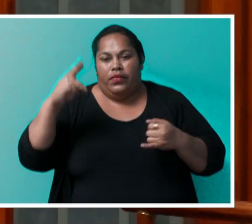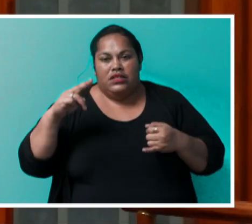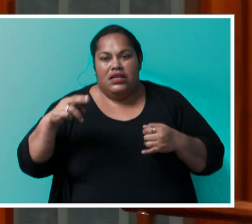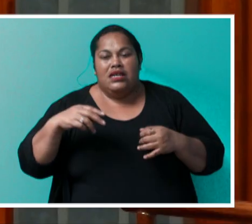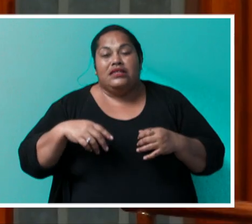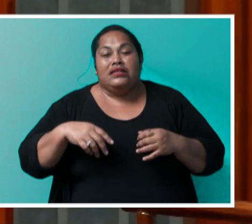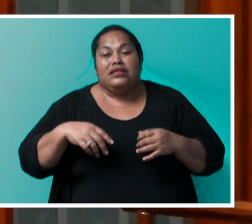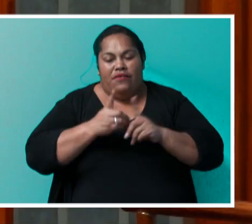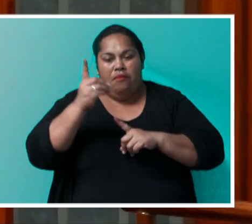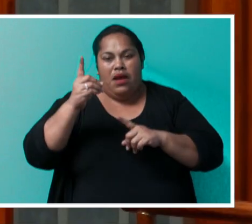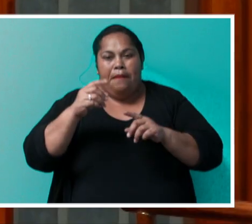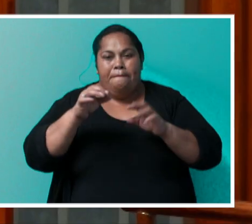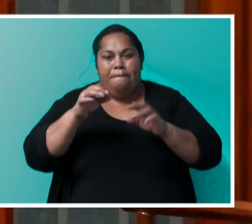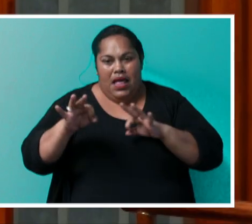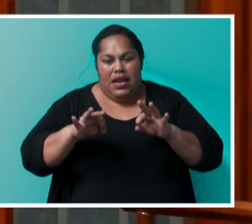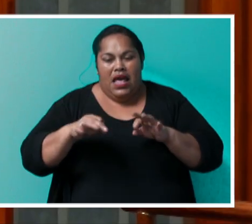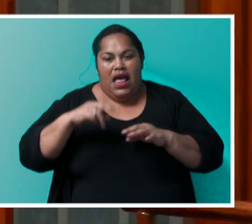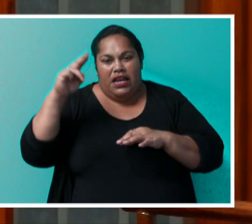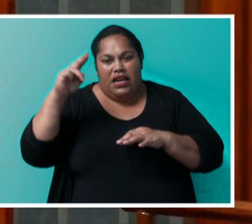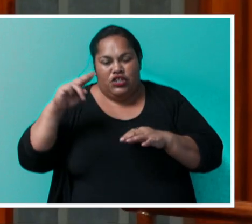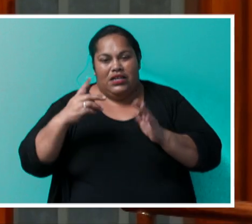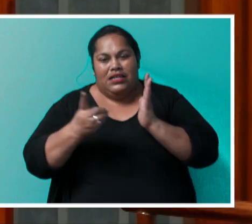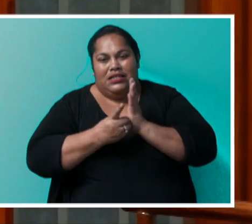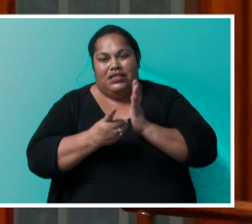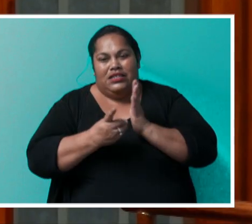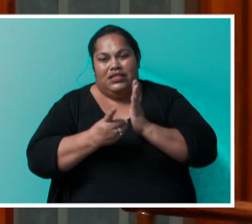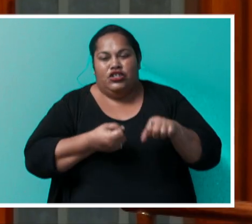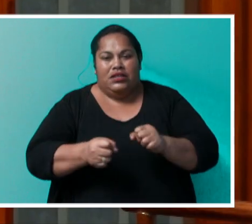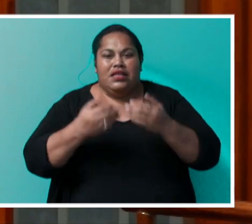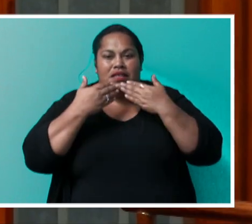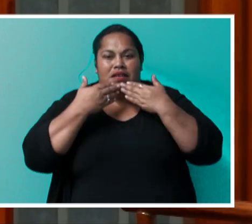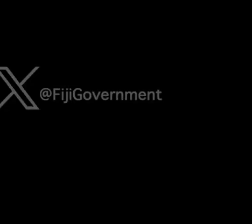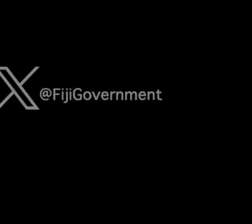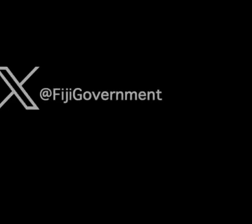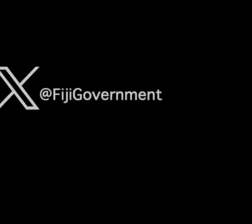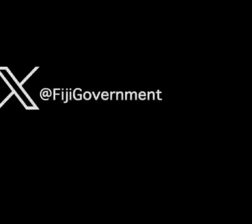Plan and our National Digital Strategy. Thank you, Mr. Speaker, sir.